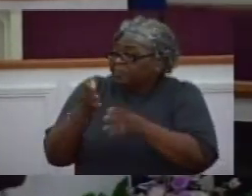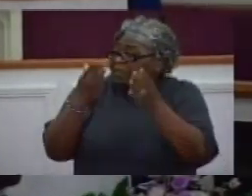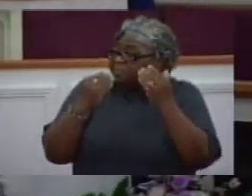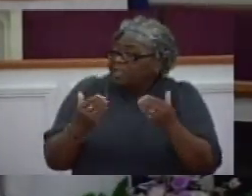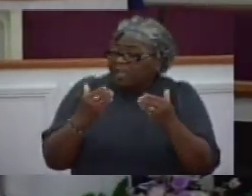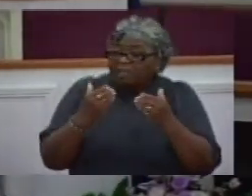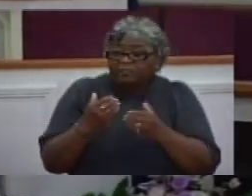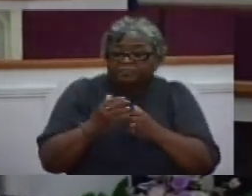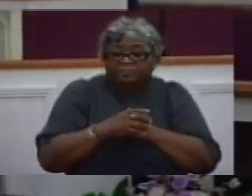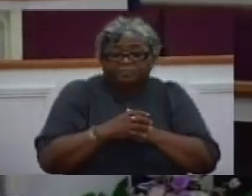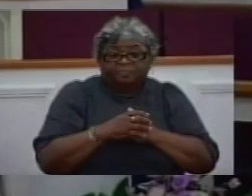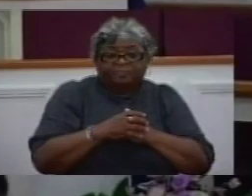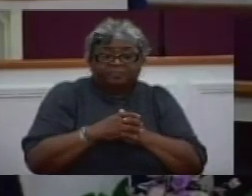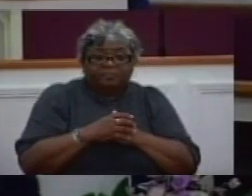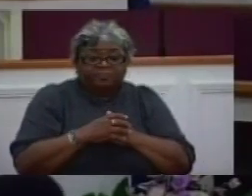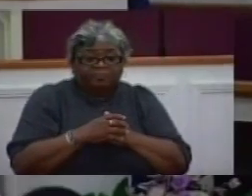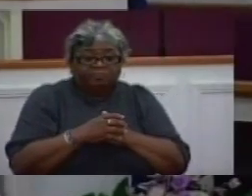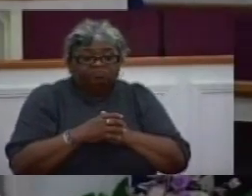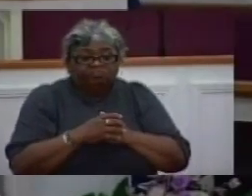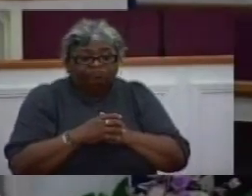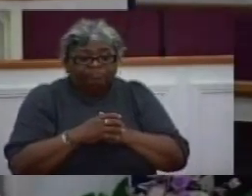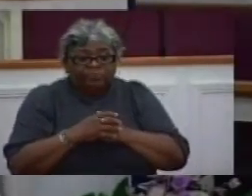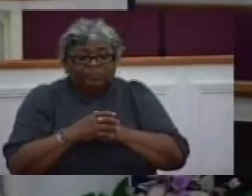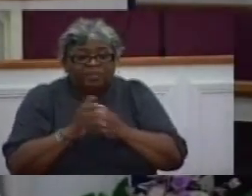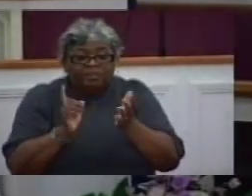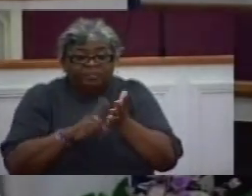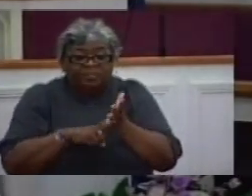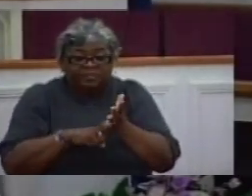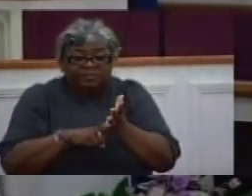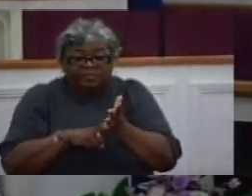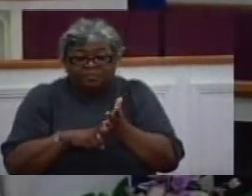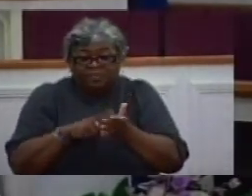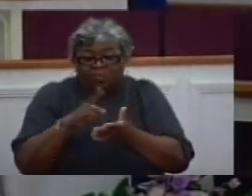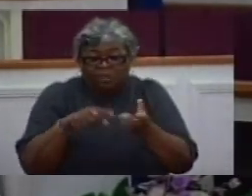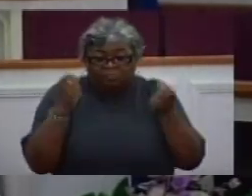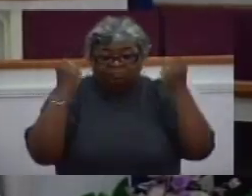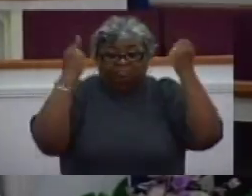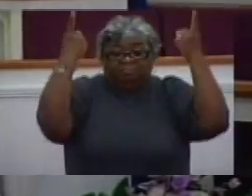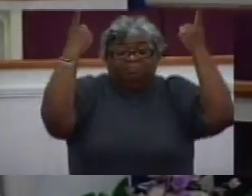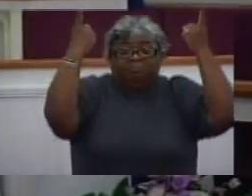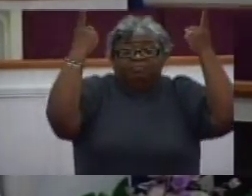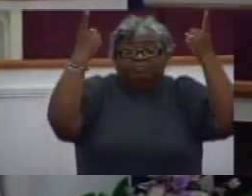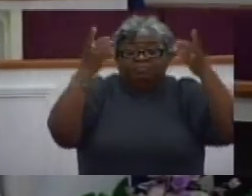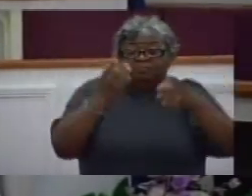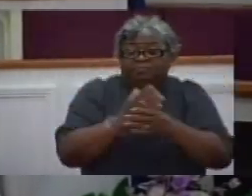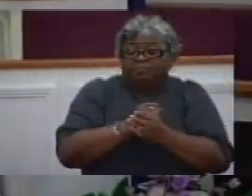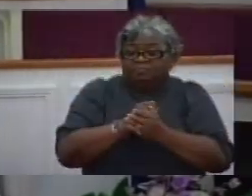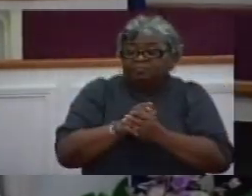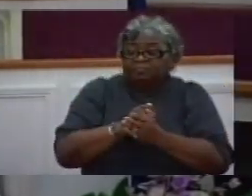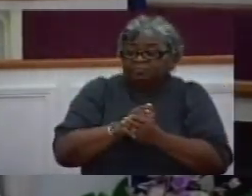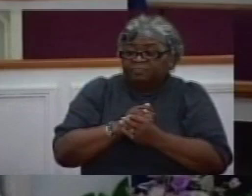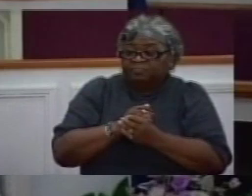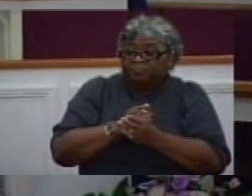Now watch this. This is what blows my mind.